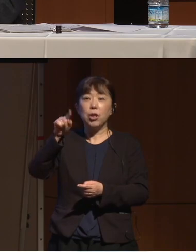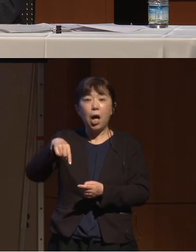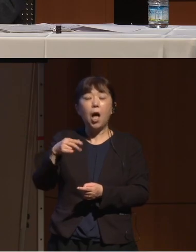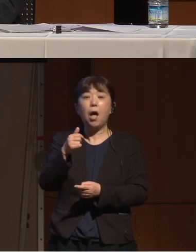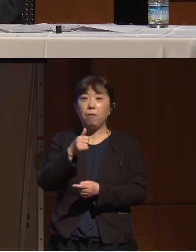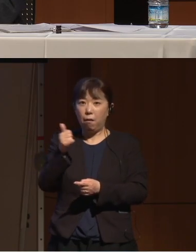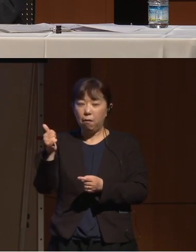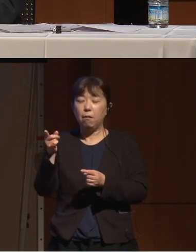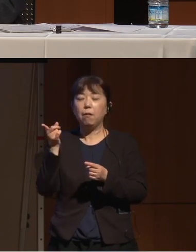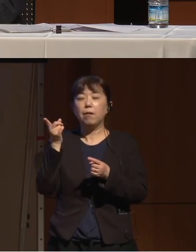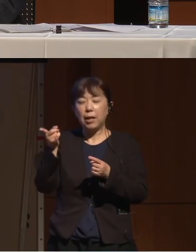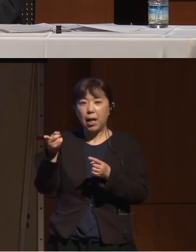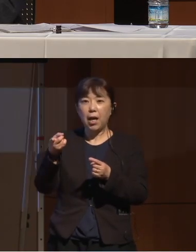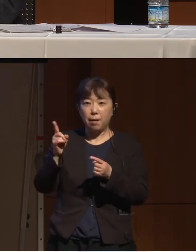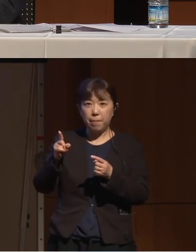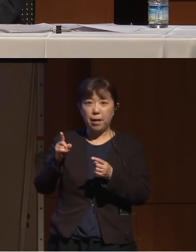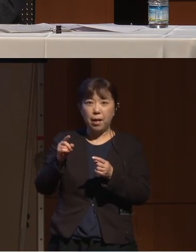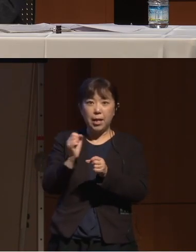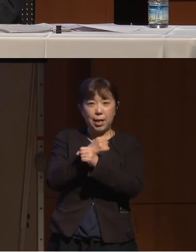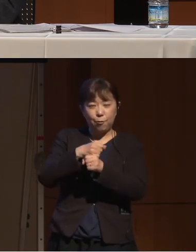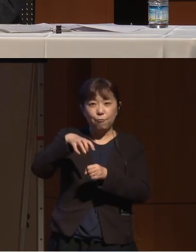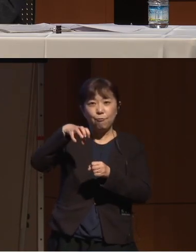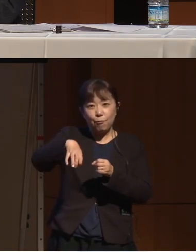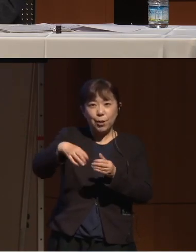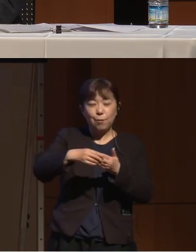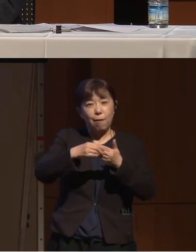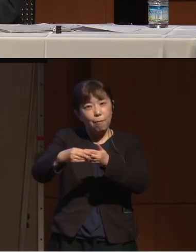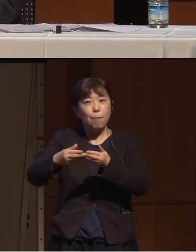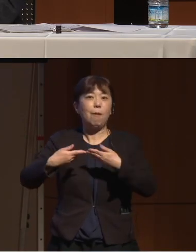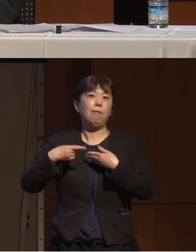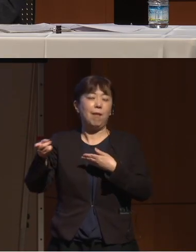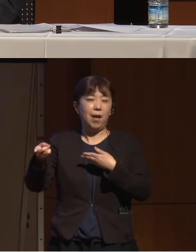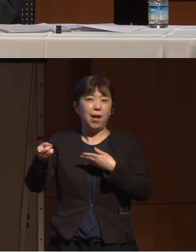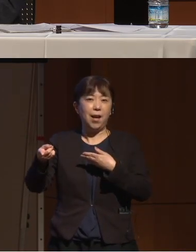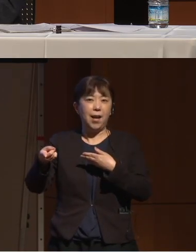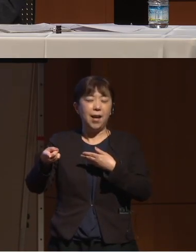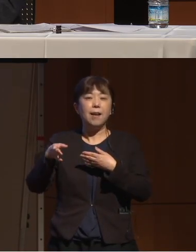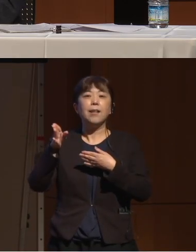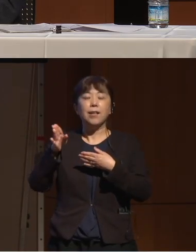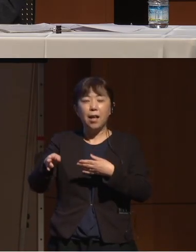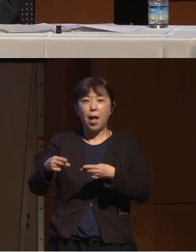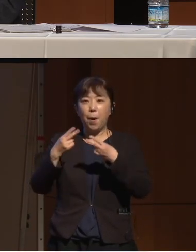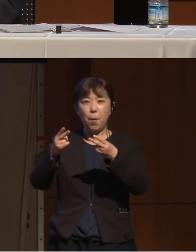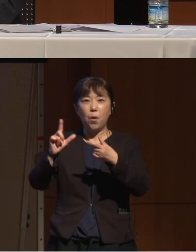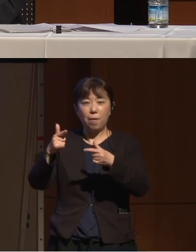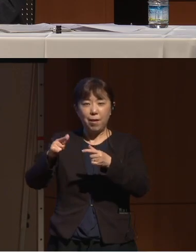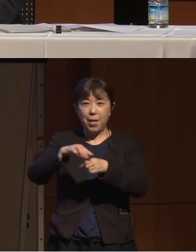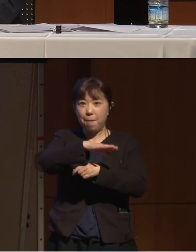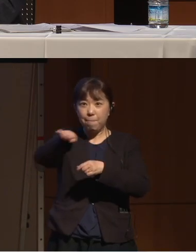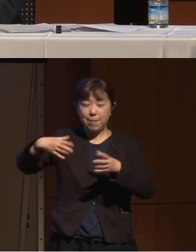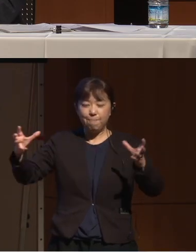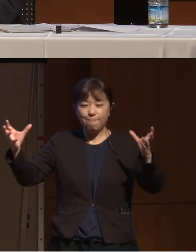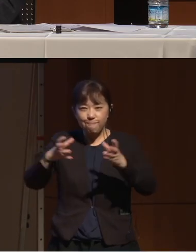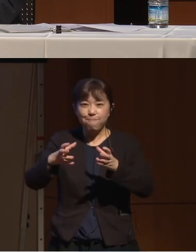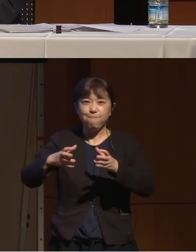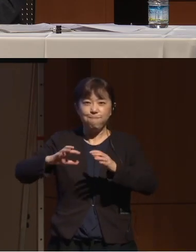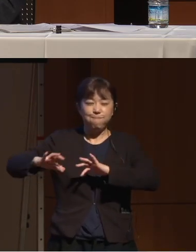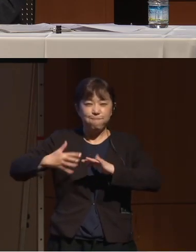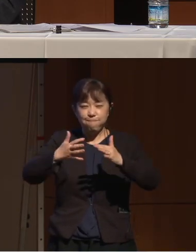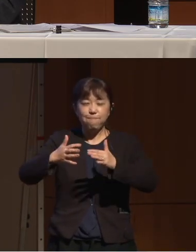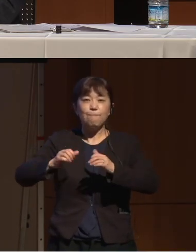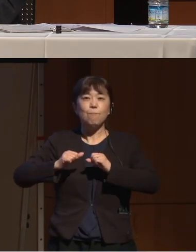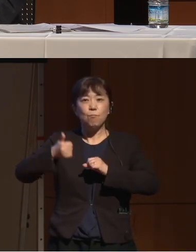a informal medical countermeasure funders roundtable that's been gathering now for a couple of